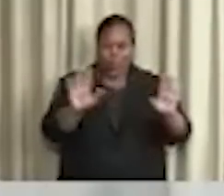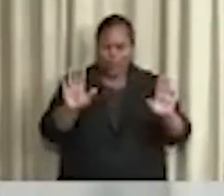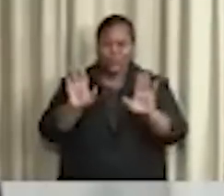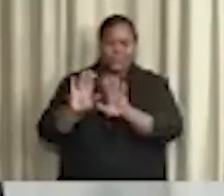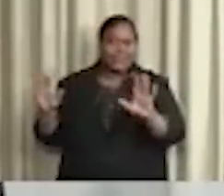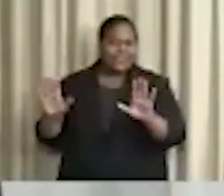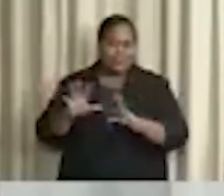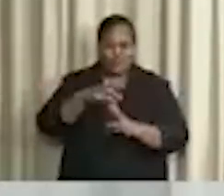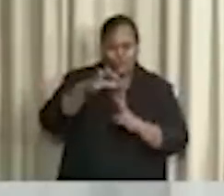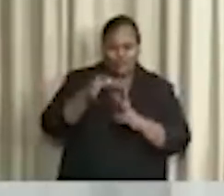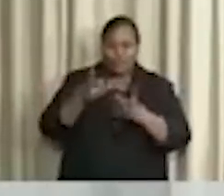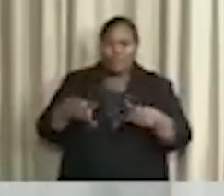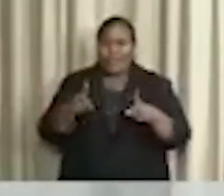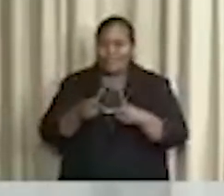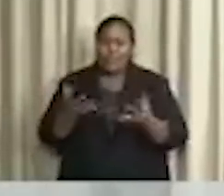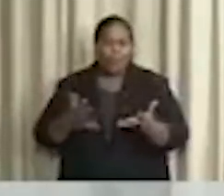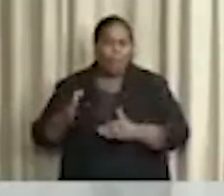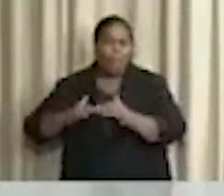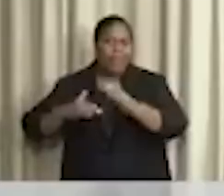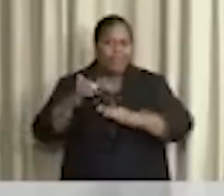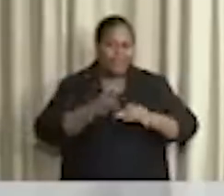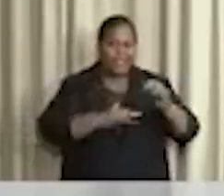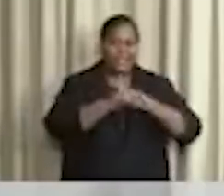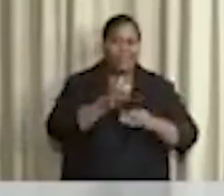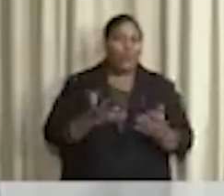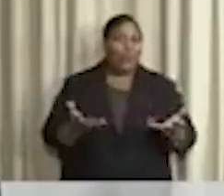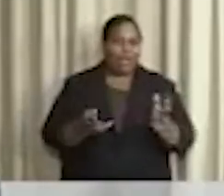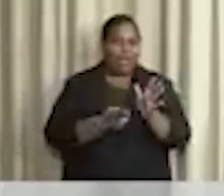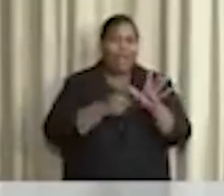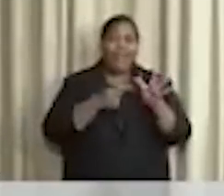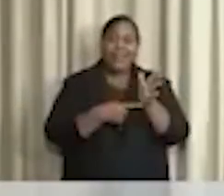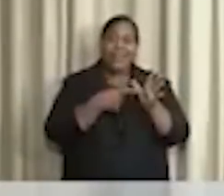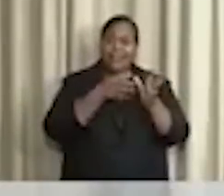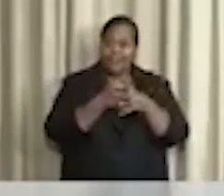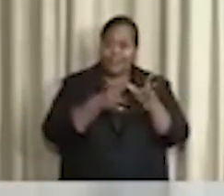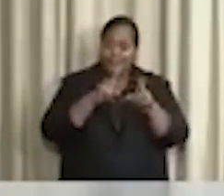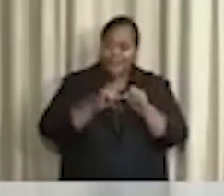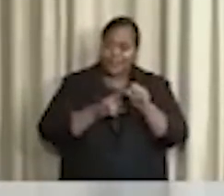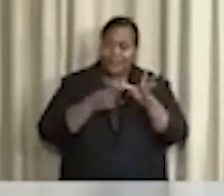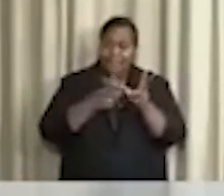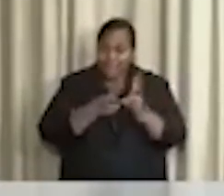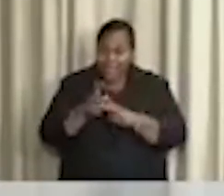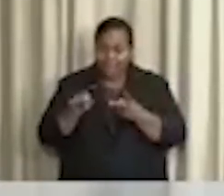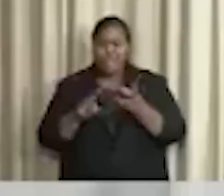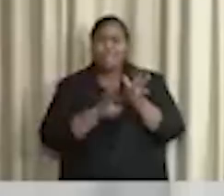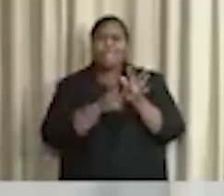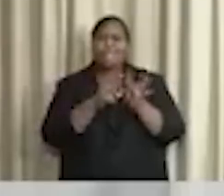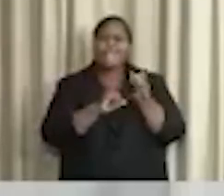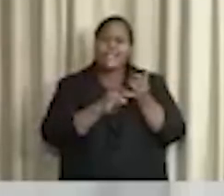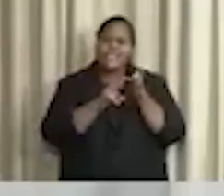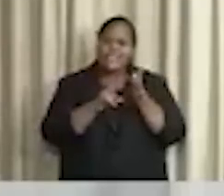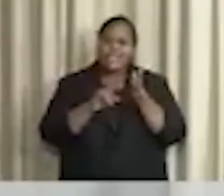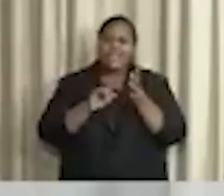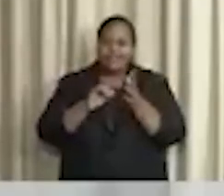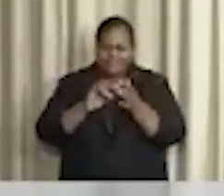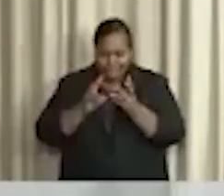selected sites in Fiji. These sites are Nakawanga Village, Vesi Village, Lingau